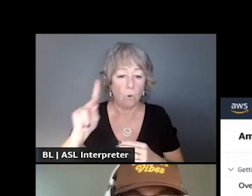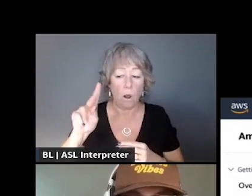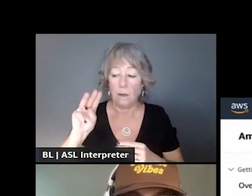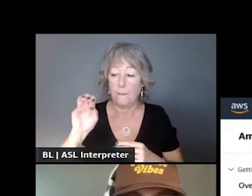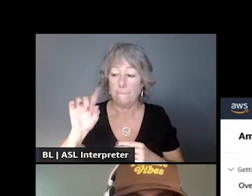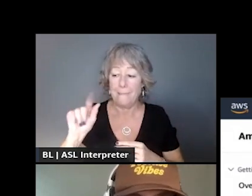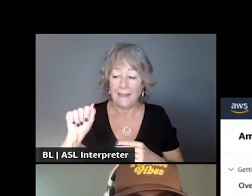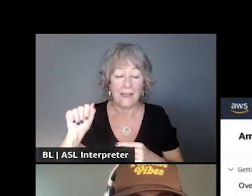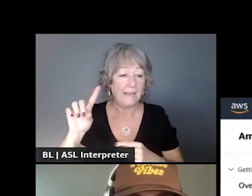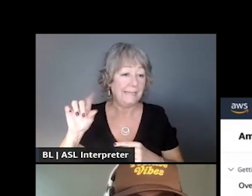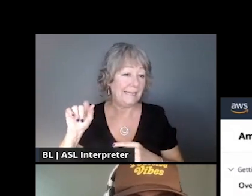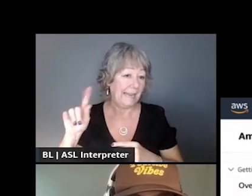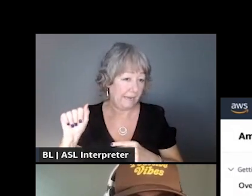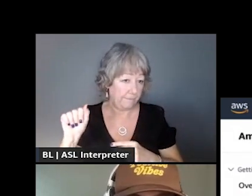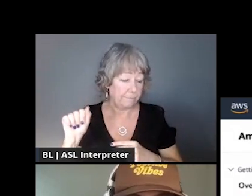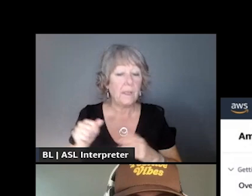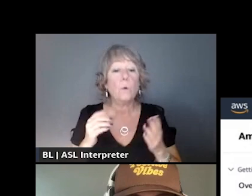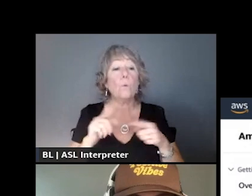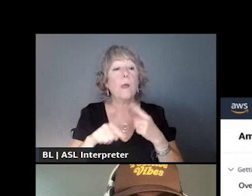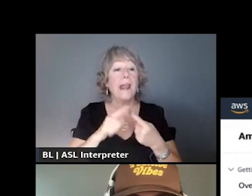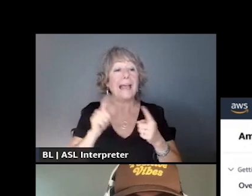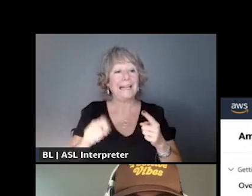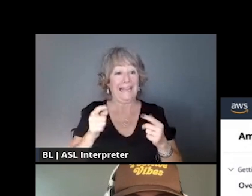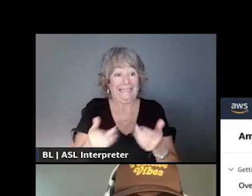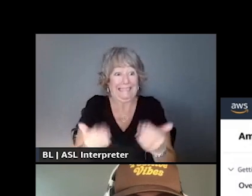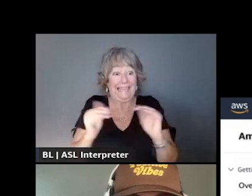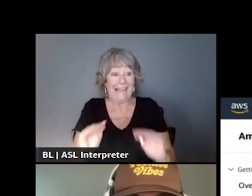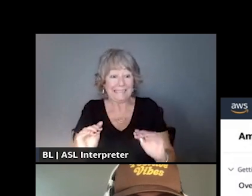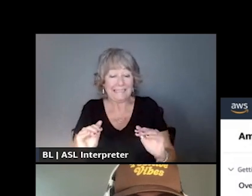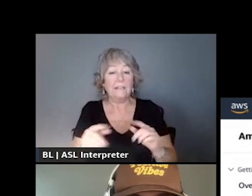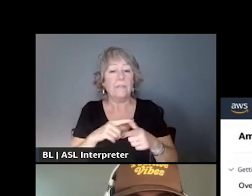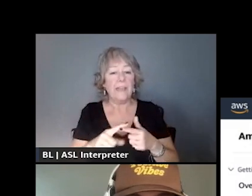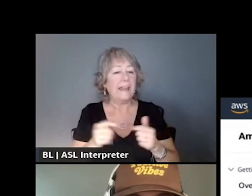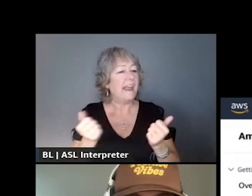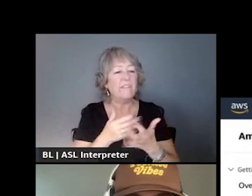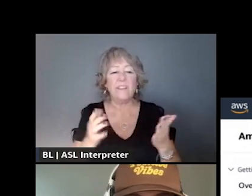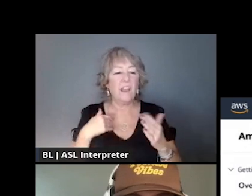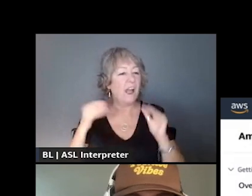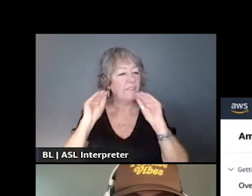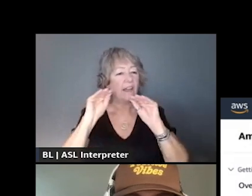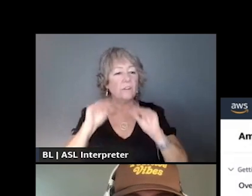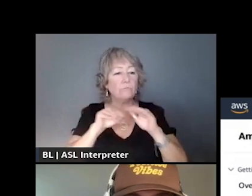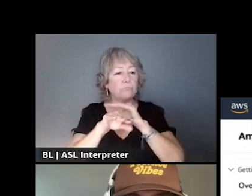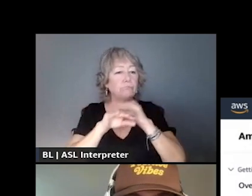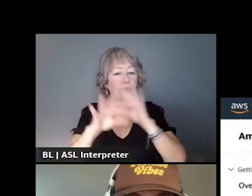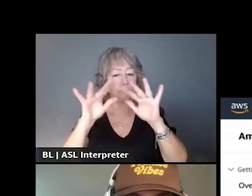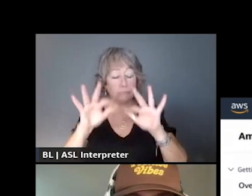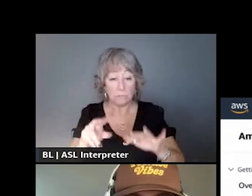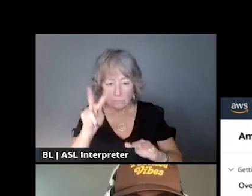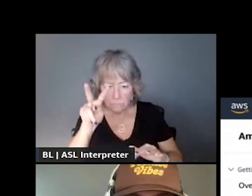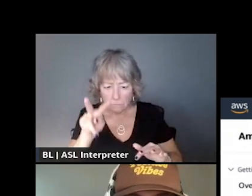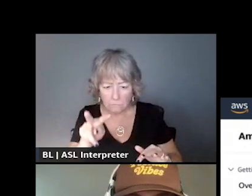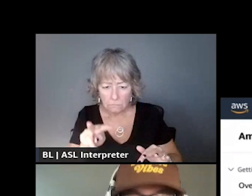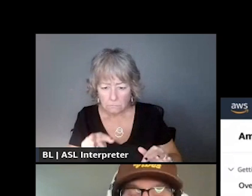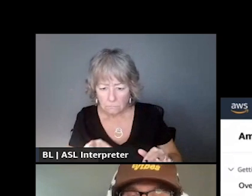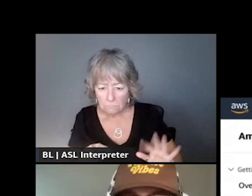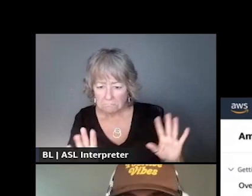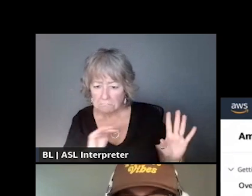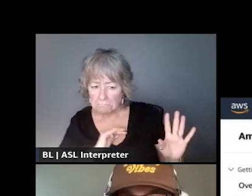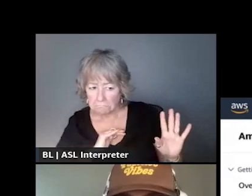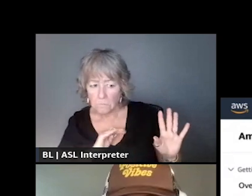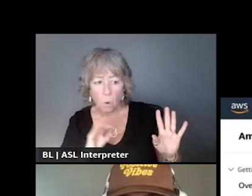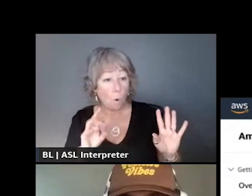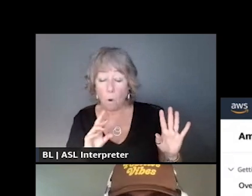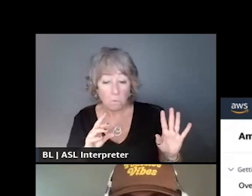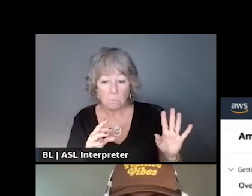I click next, it gives you a view of everything that I have entered, just so that I can confirm. And if I don't like something, I can change it. And